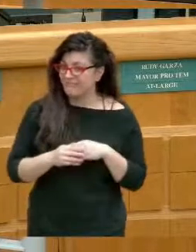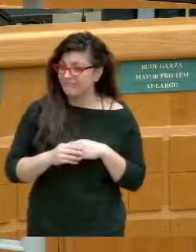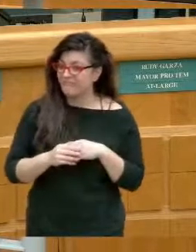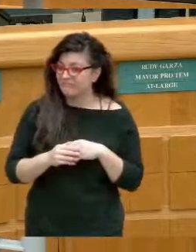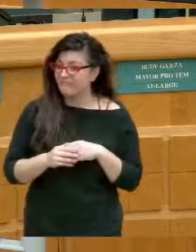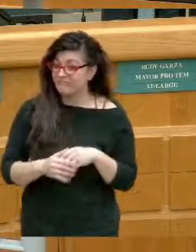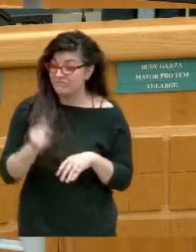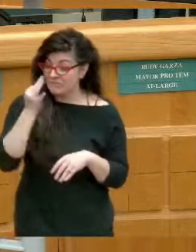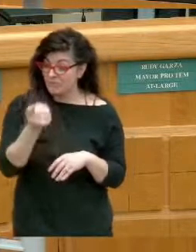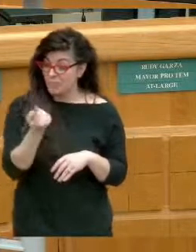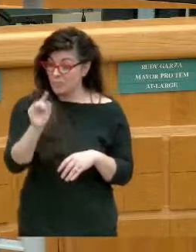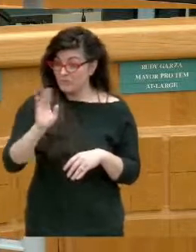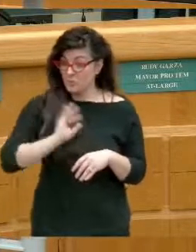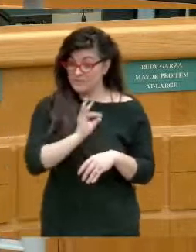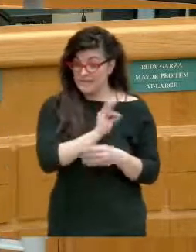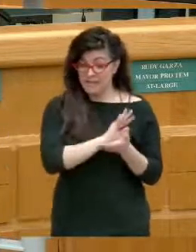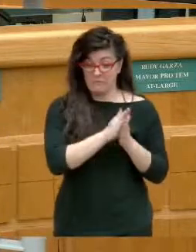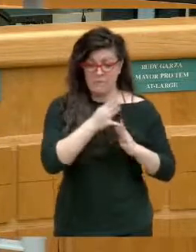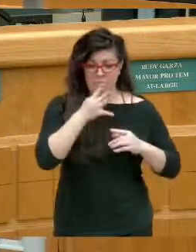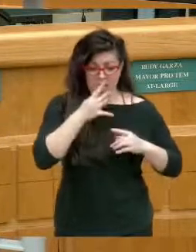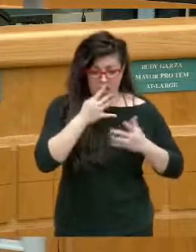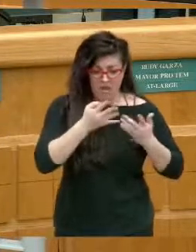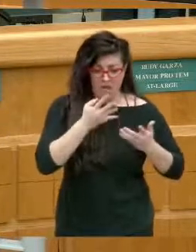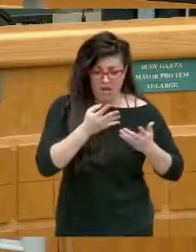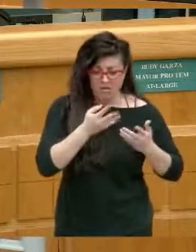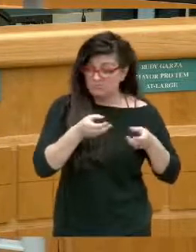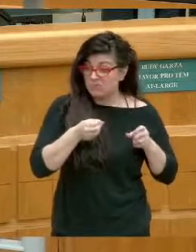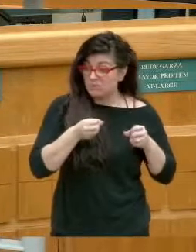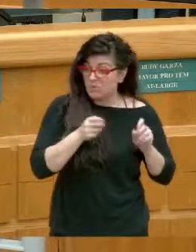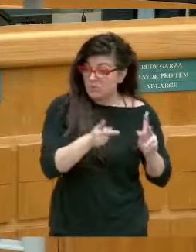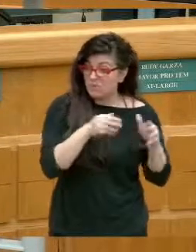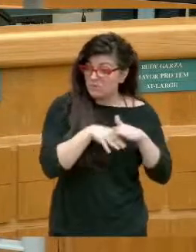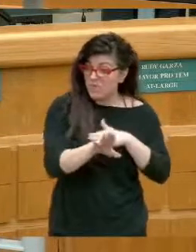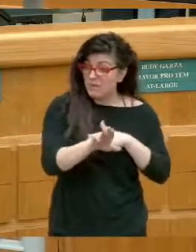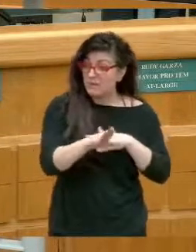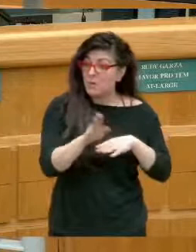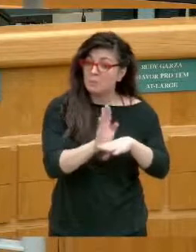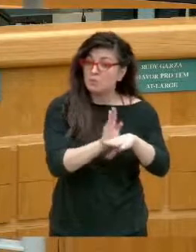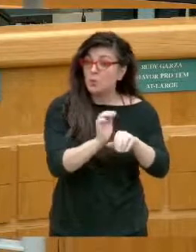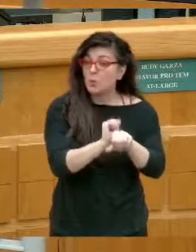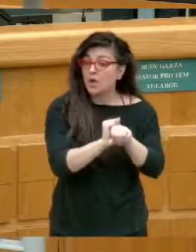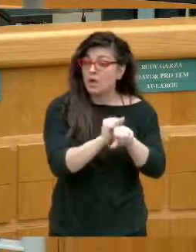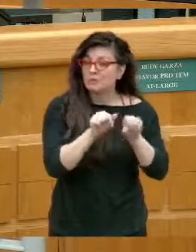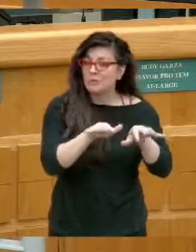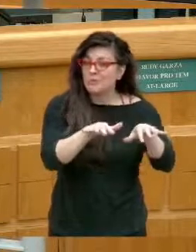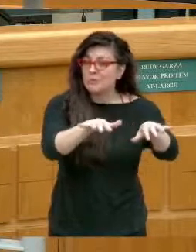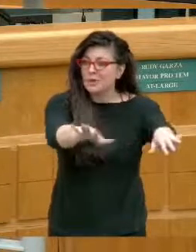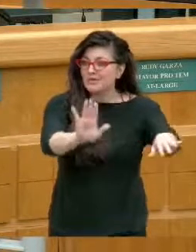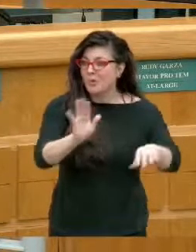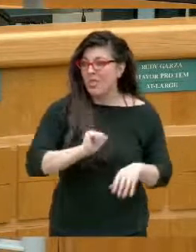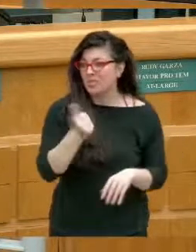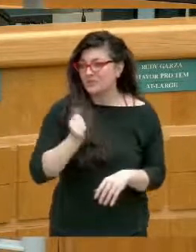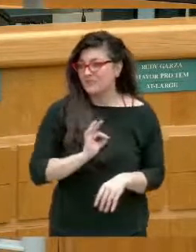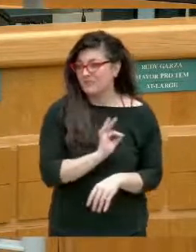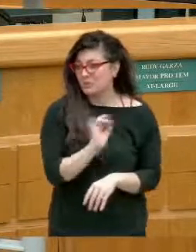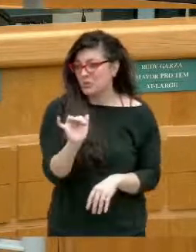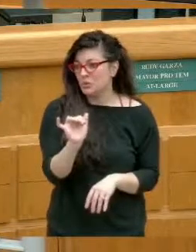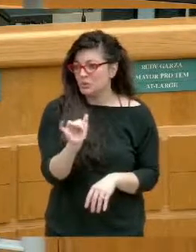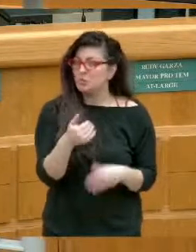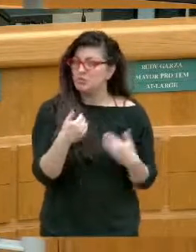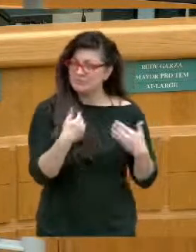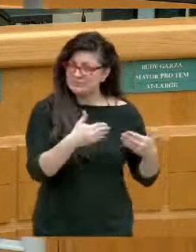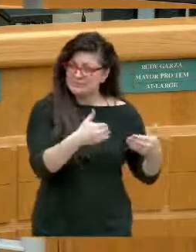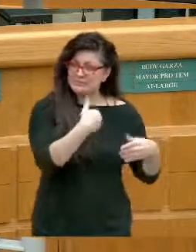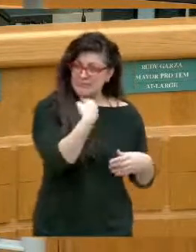social distancing policy is having people come in that might have COVID-19. If you can prevent that from happening, you can prevent a lot of other loopholes that